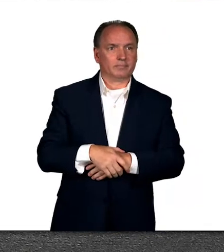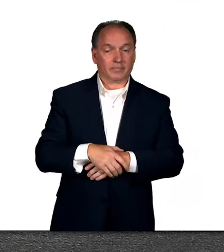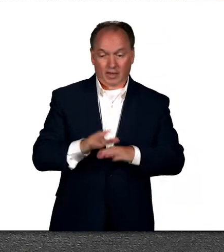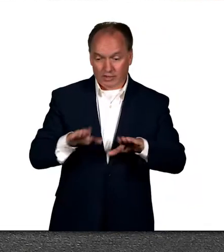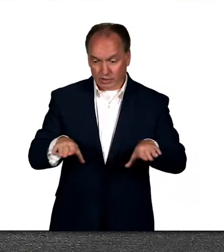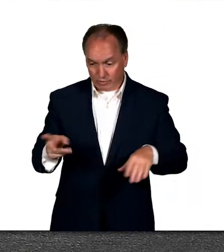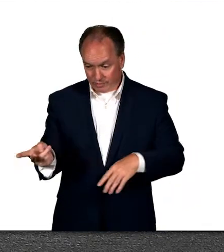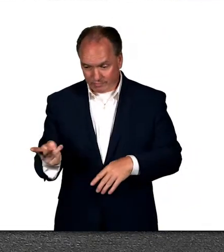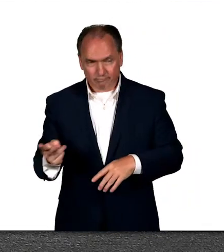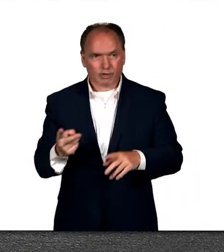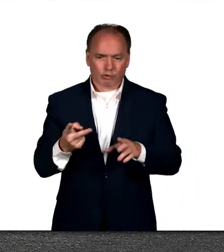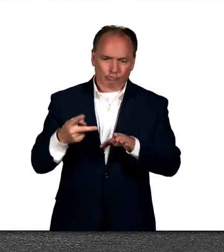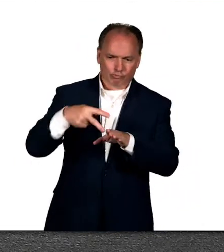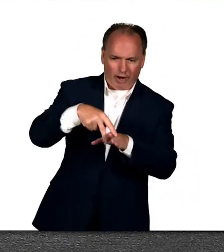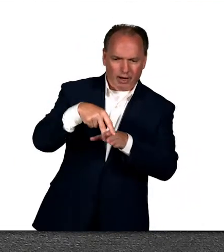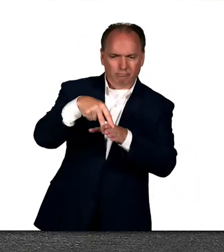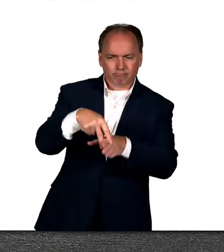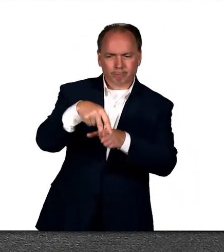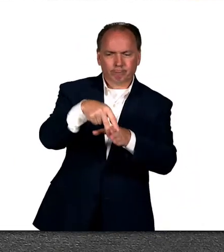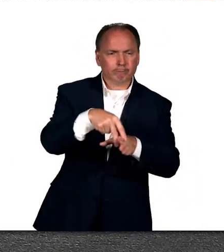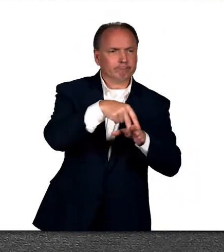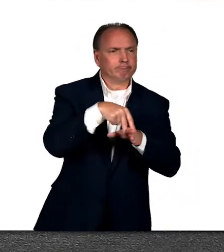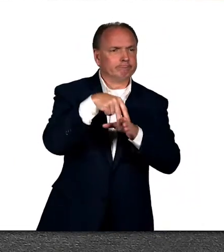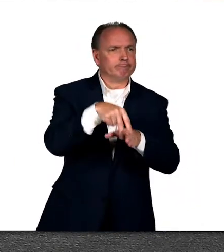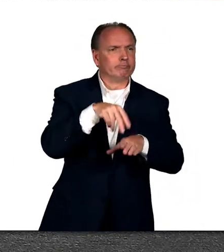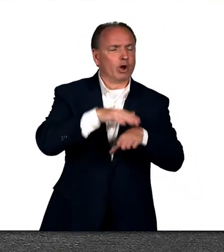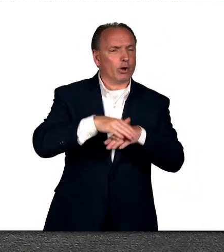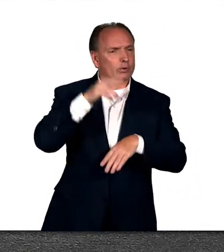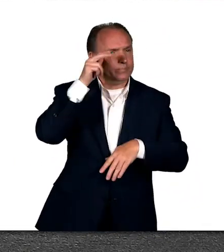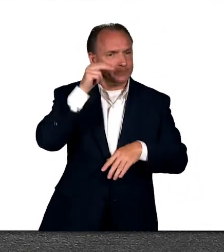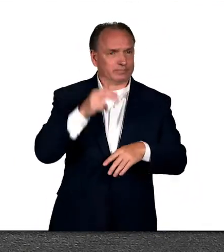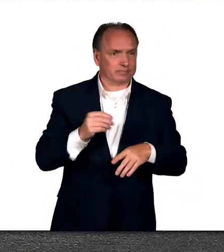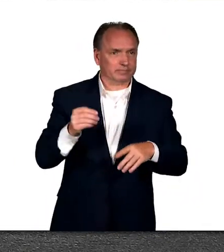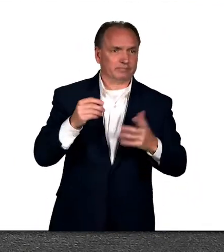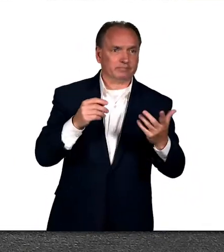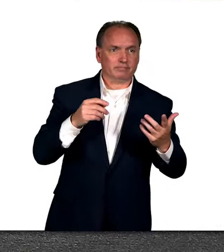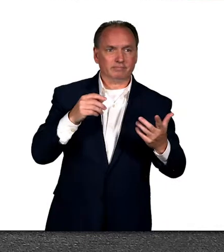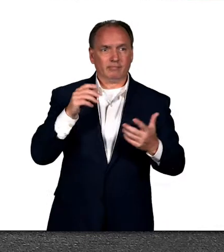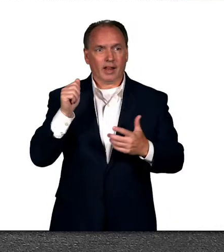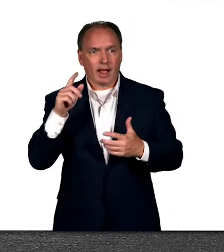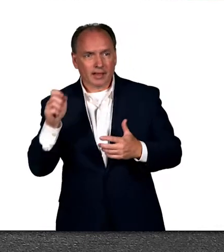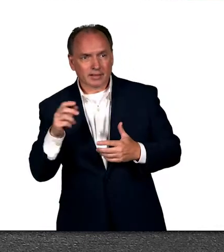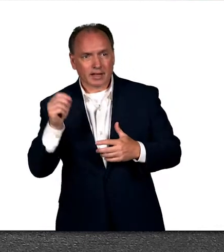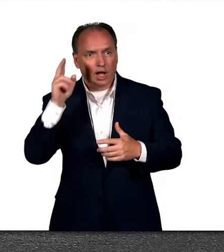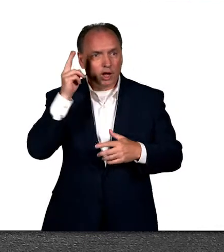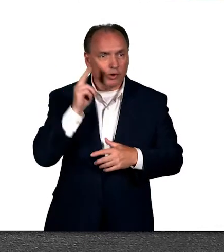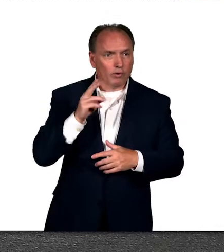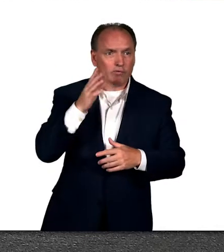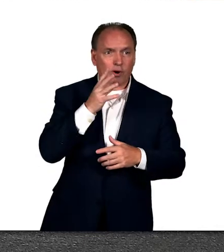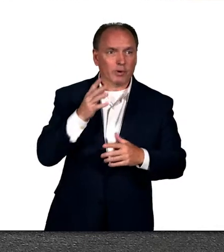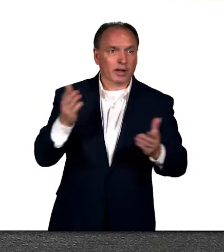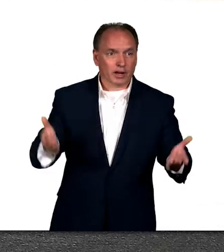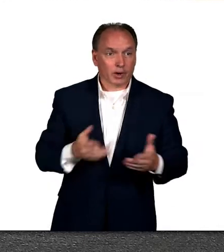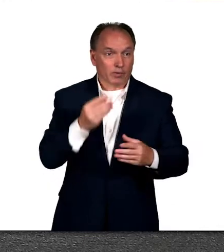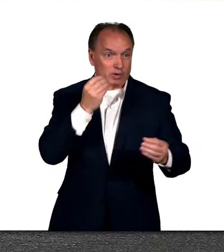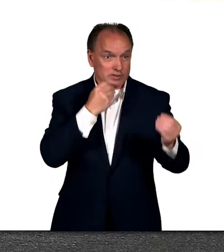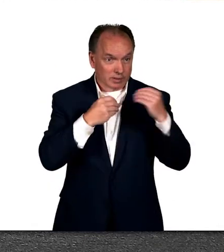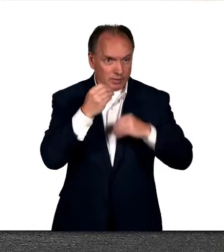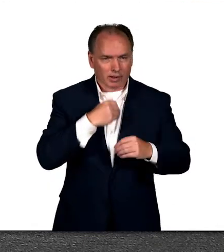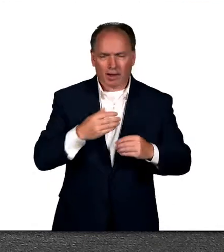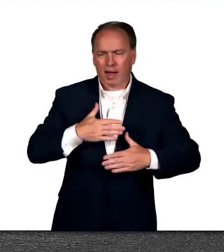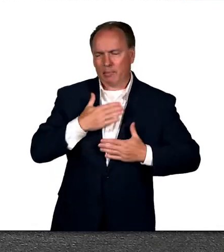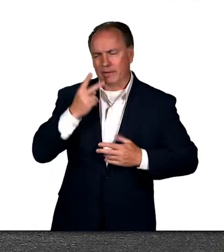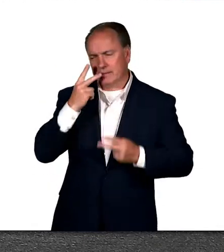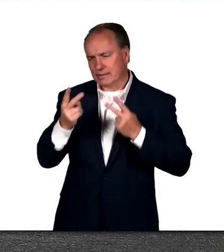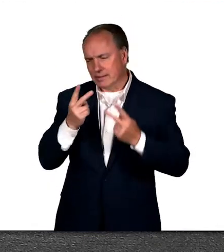The children ride their pony around the field. Aunt Alice and Uncle Tom are here for supper. Sally and Sam are glad